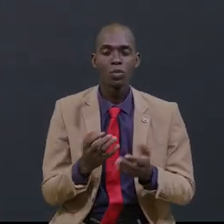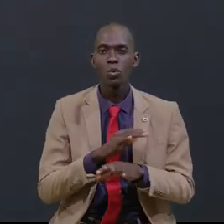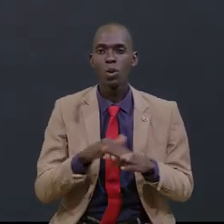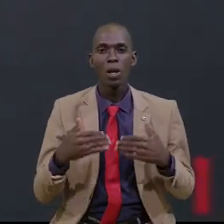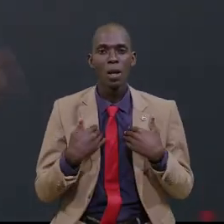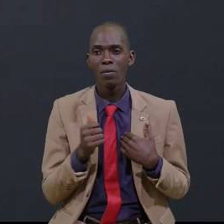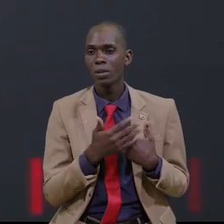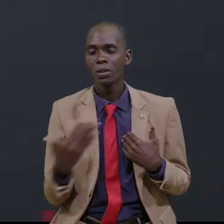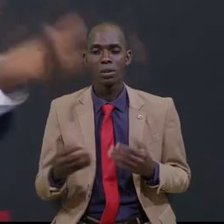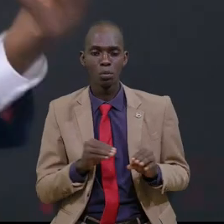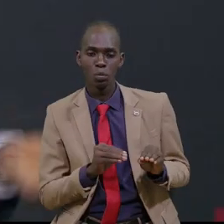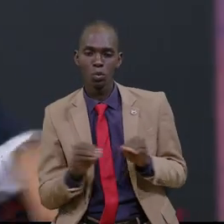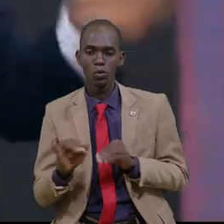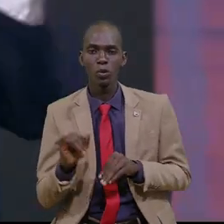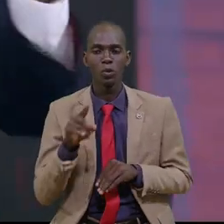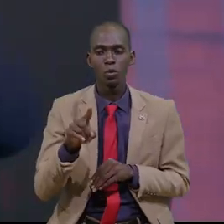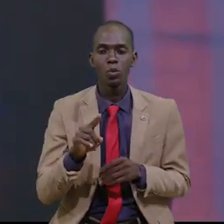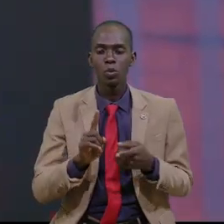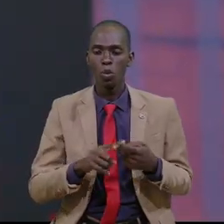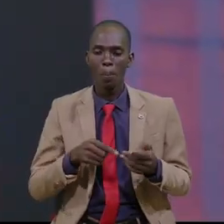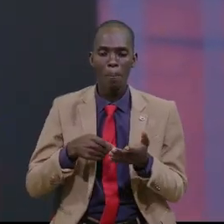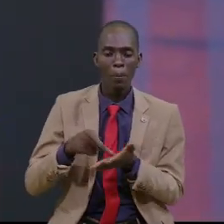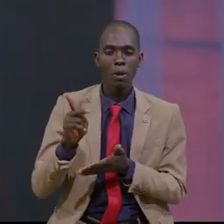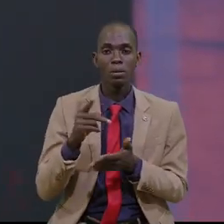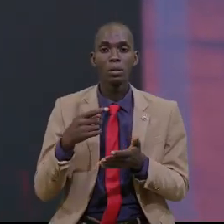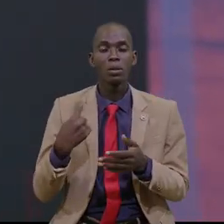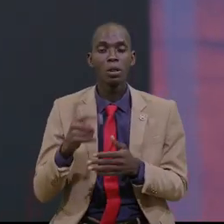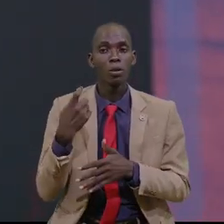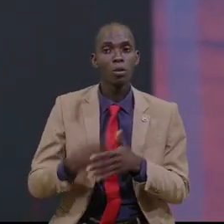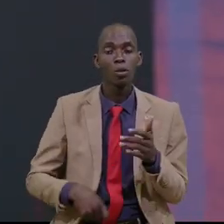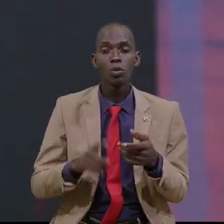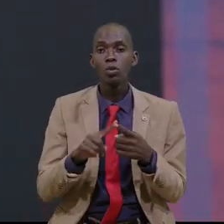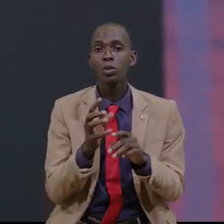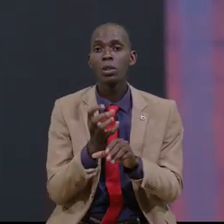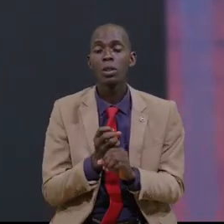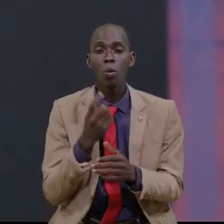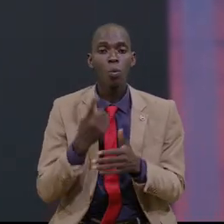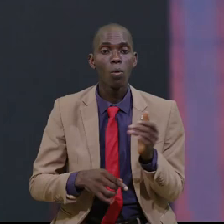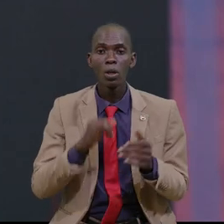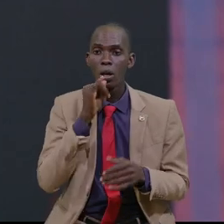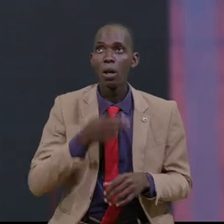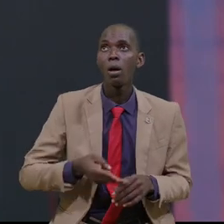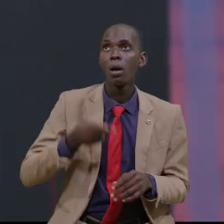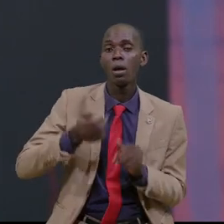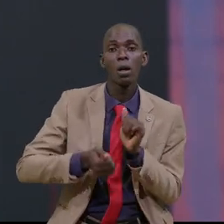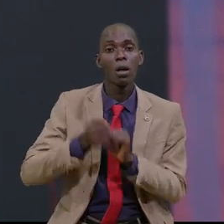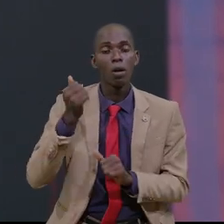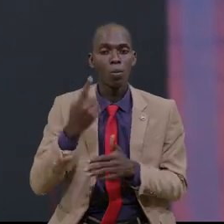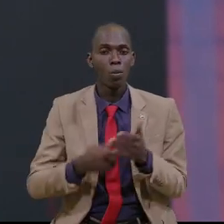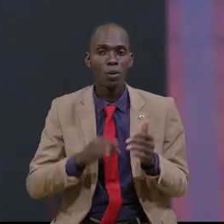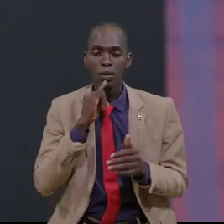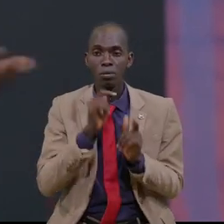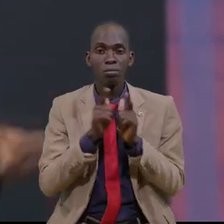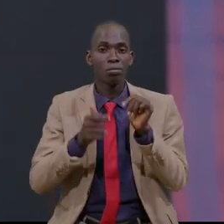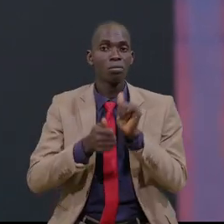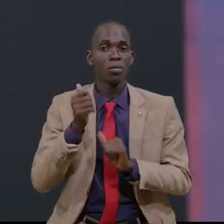you'll not want to pay the price to obtain what is higher, what is greater. The more excellent